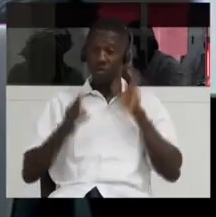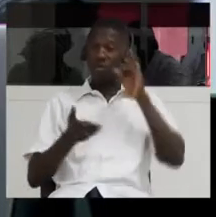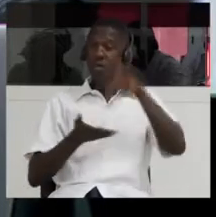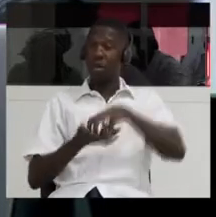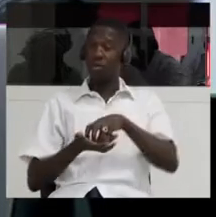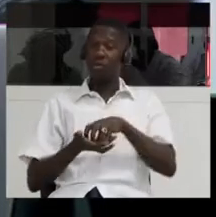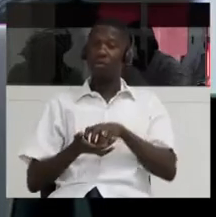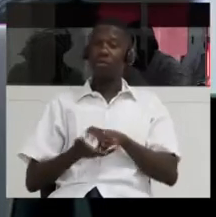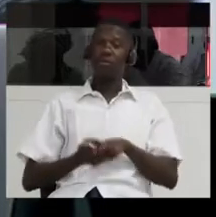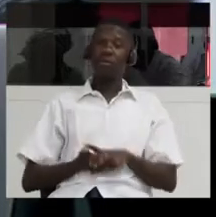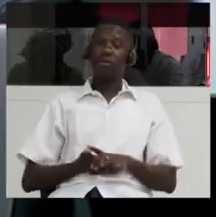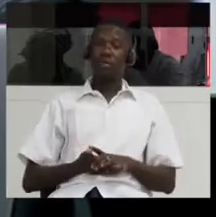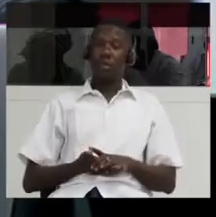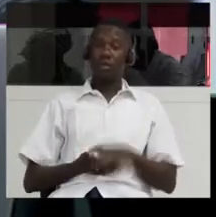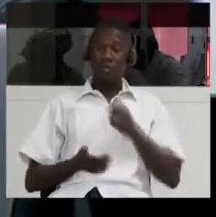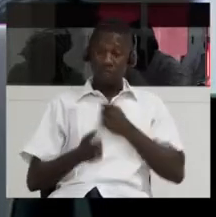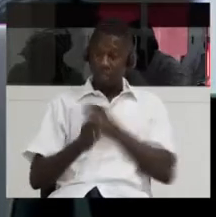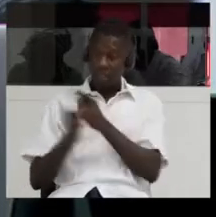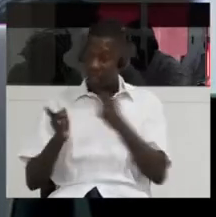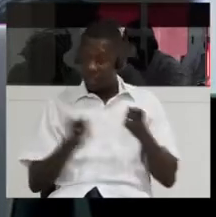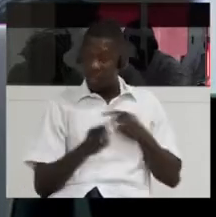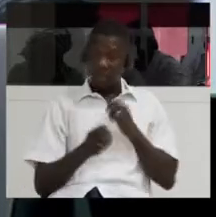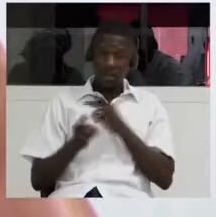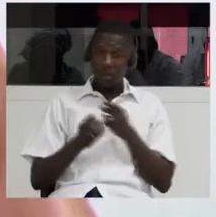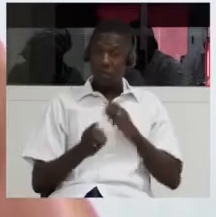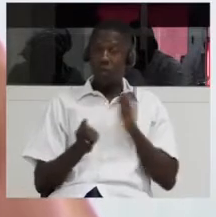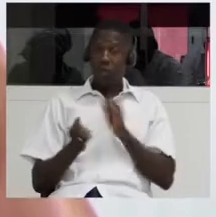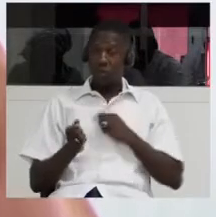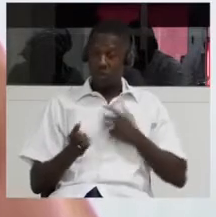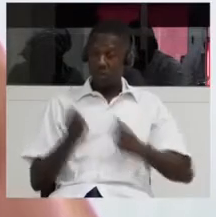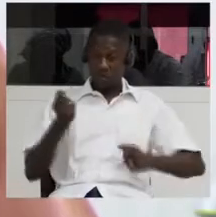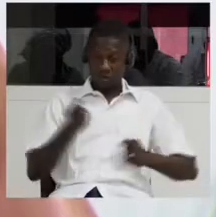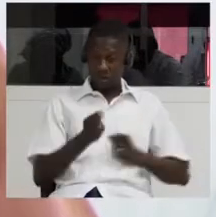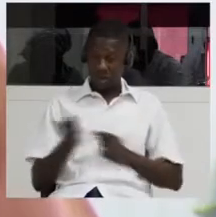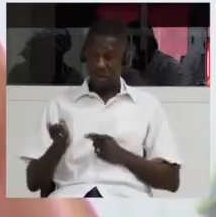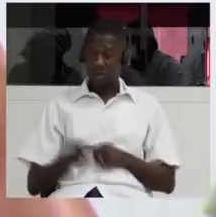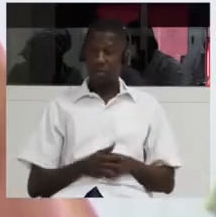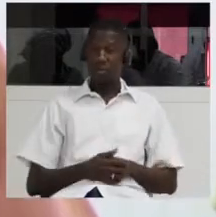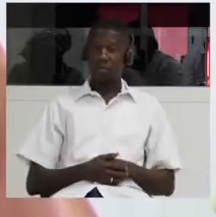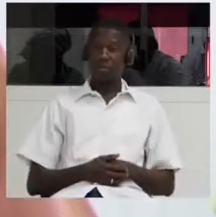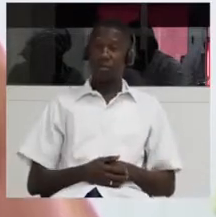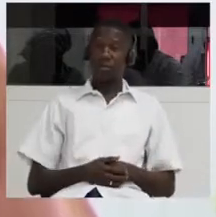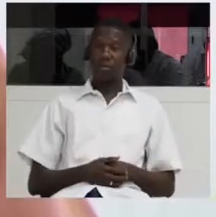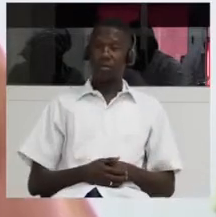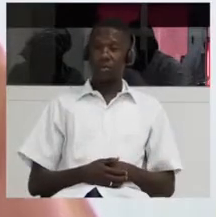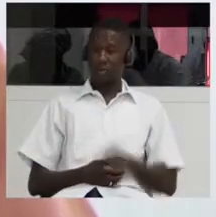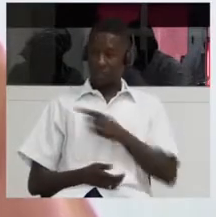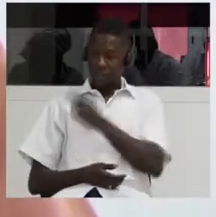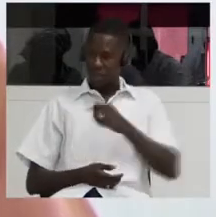and you threatened the gendarmerie with your machine gun? No, they threatened me to stop. If I don't stop, they will